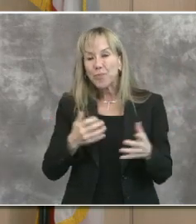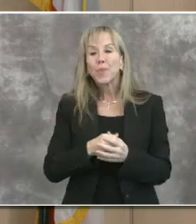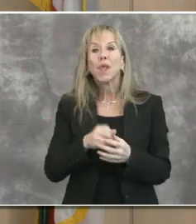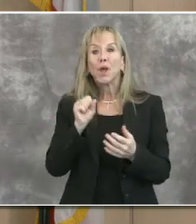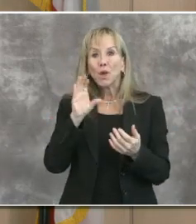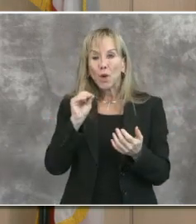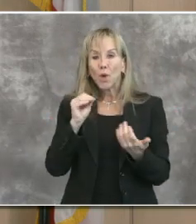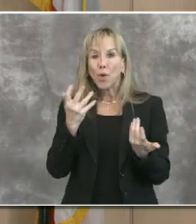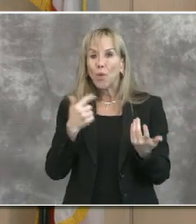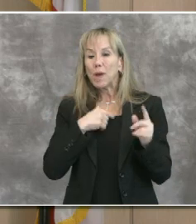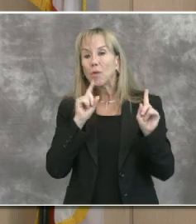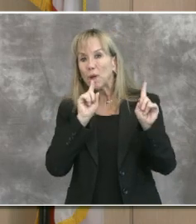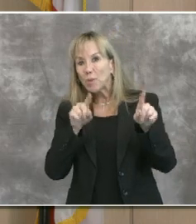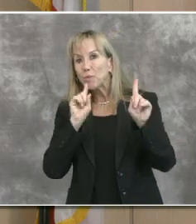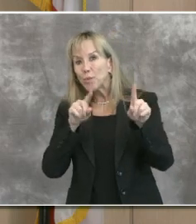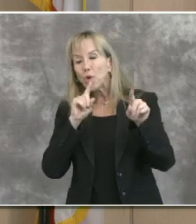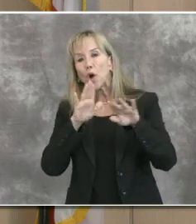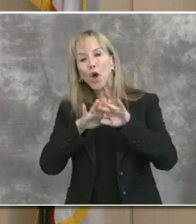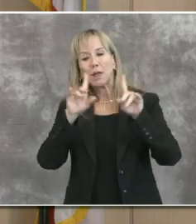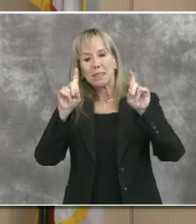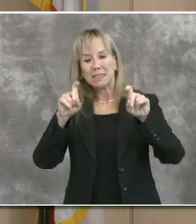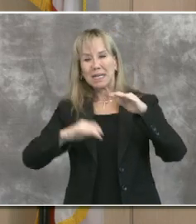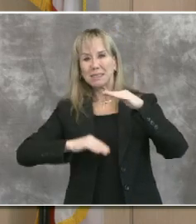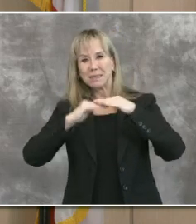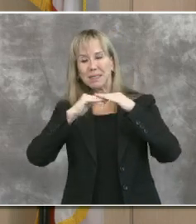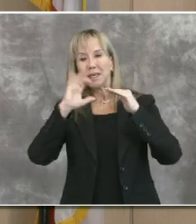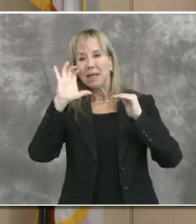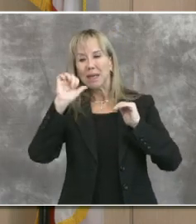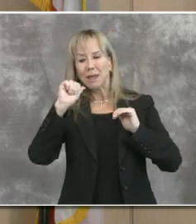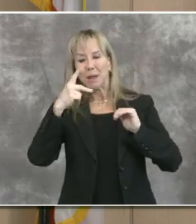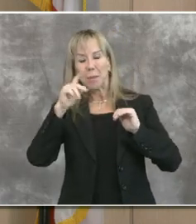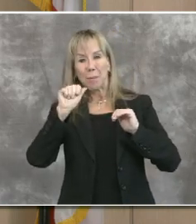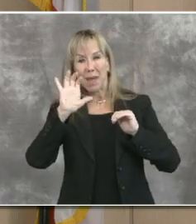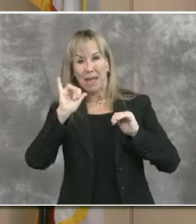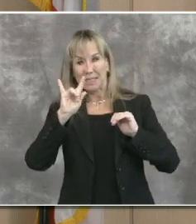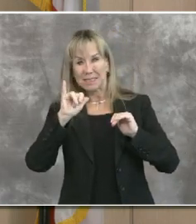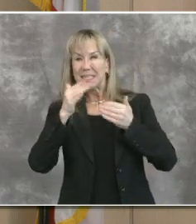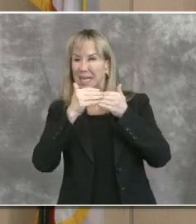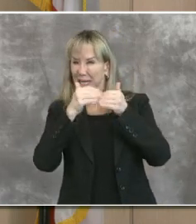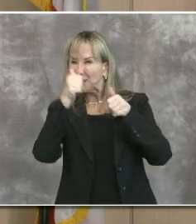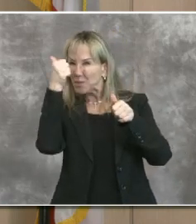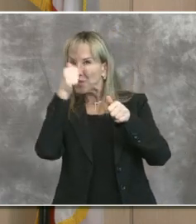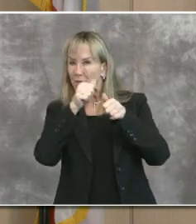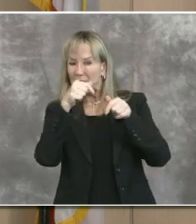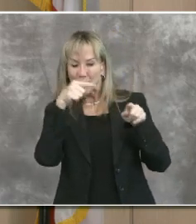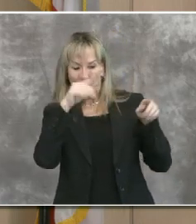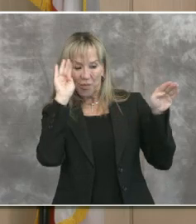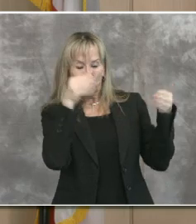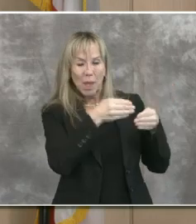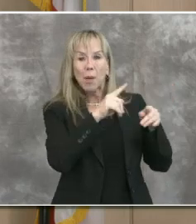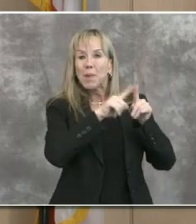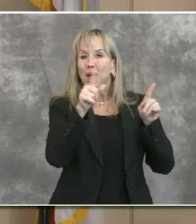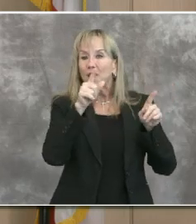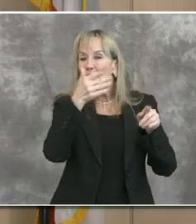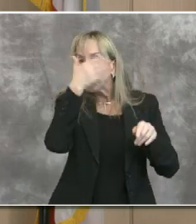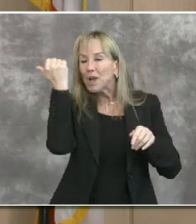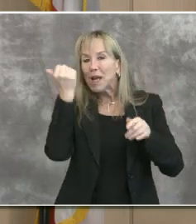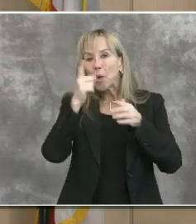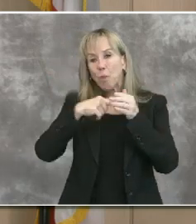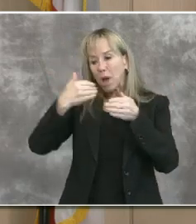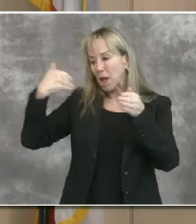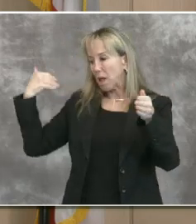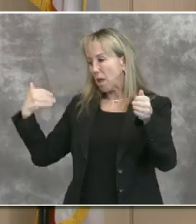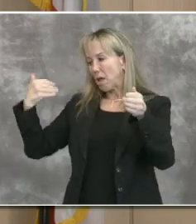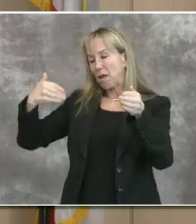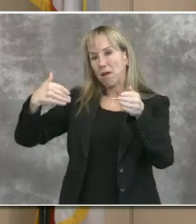report regularly on that test capacity, and it's easy to focus on that, but not remember that there's an entire trail of activities